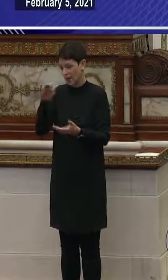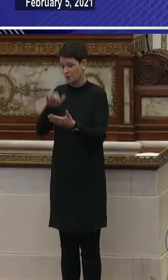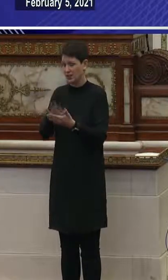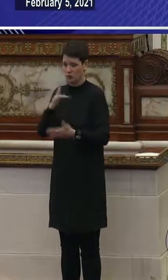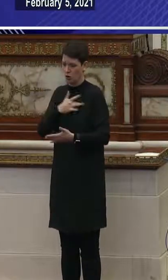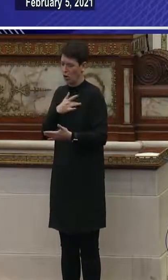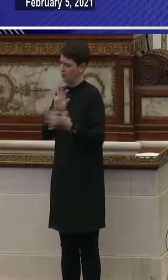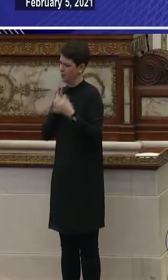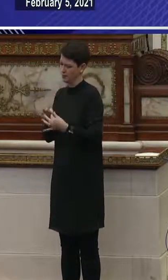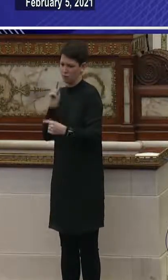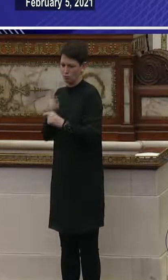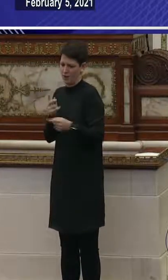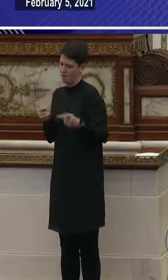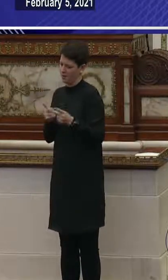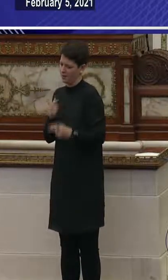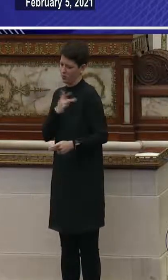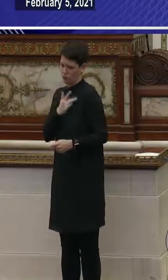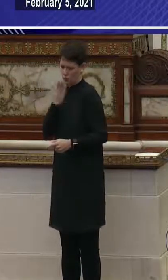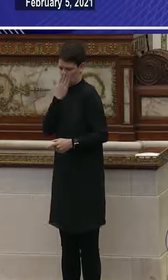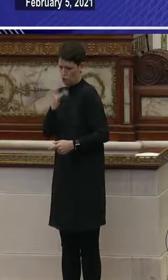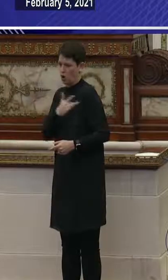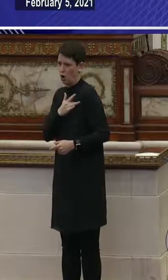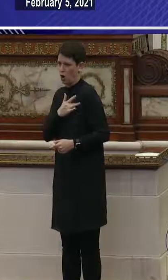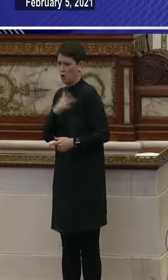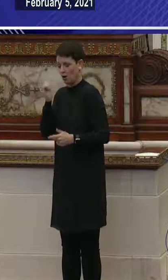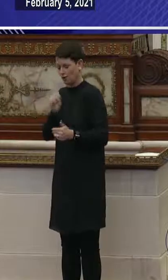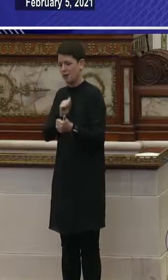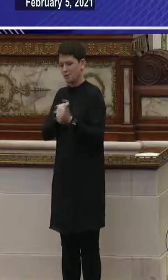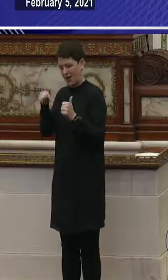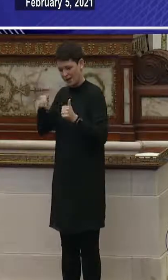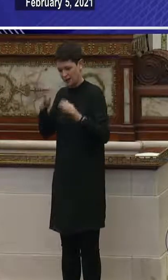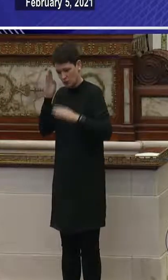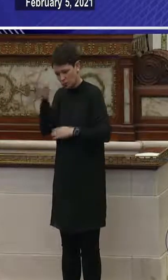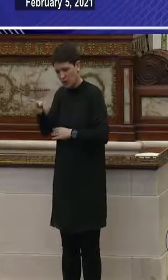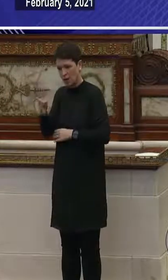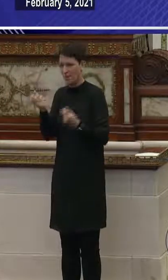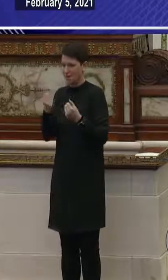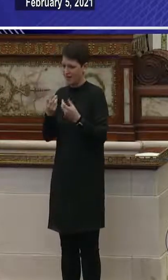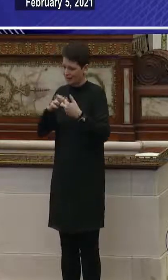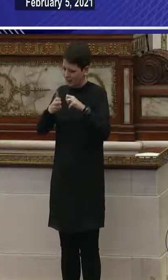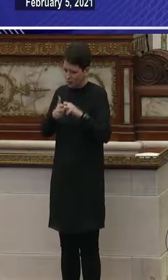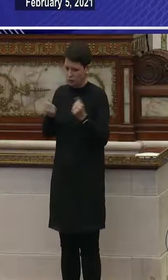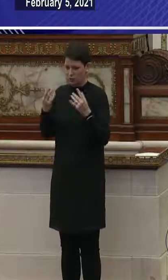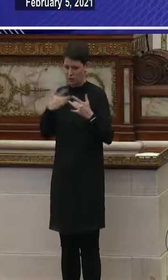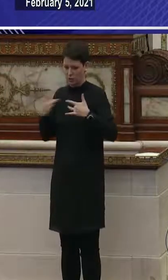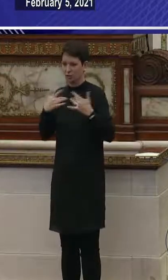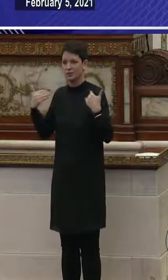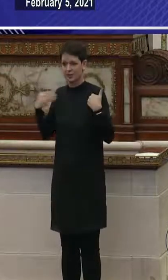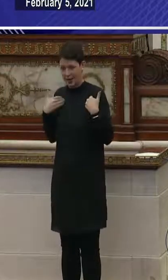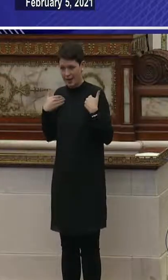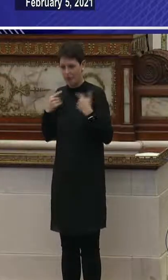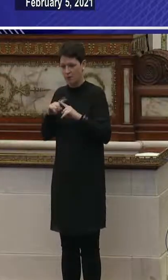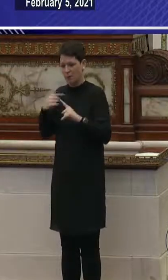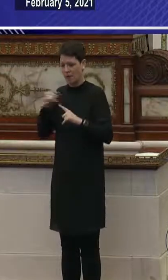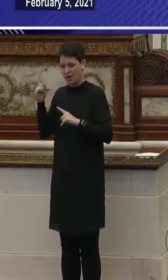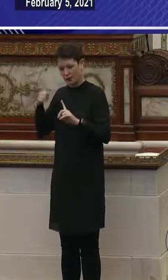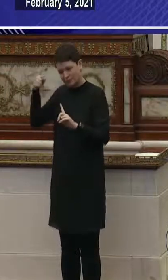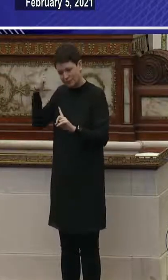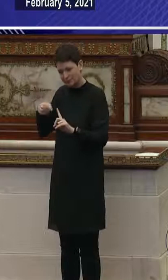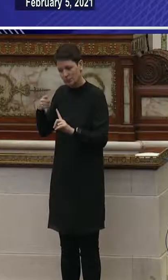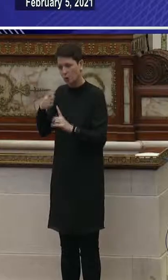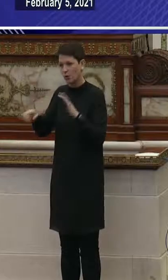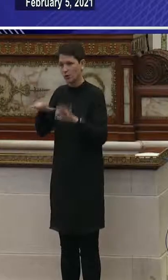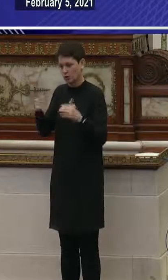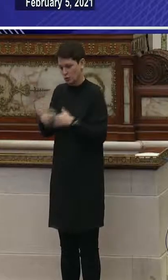heart's in the right place, and hopefully we can get past this. And I think, there's a lot of issues, a lot of concerns, but my questions are focused on what we're going to